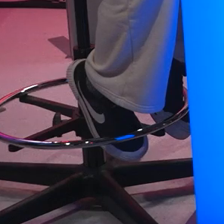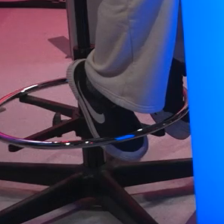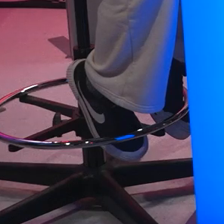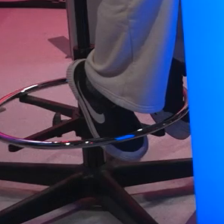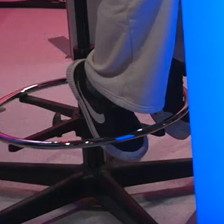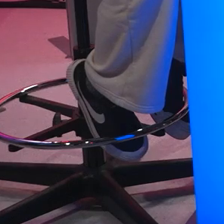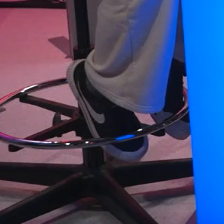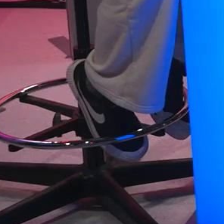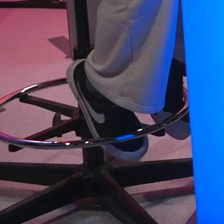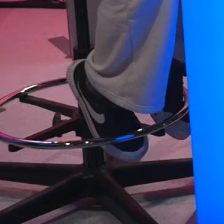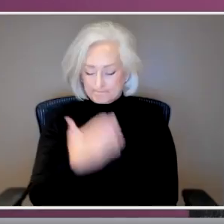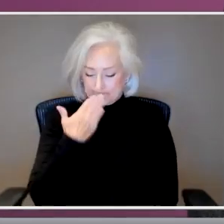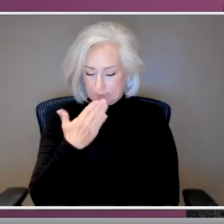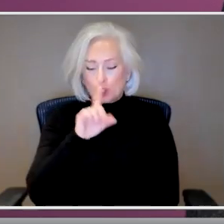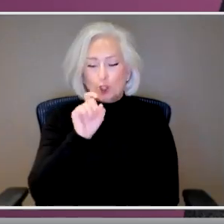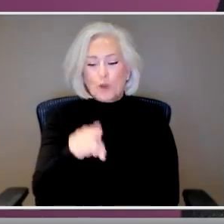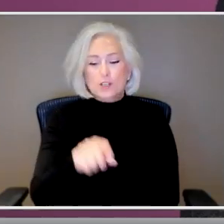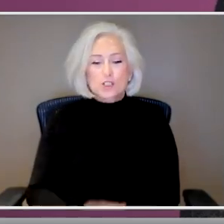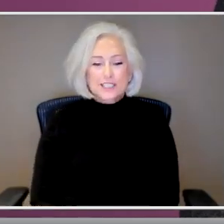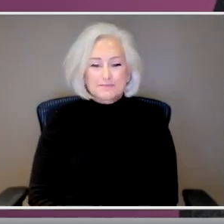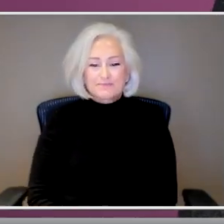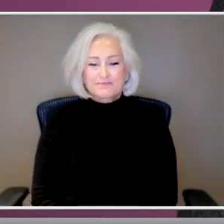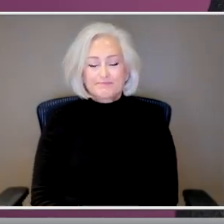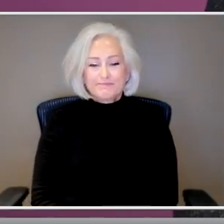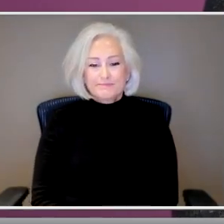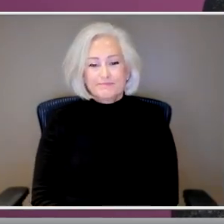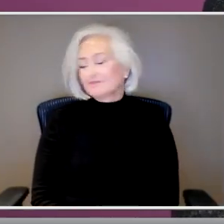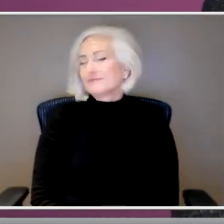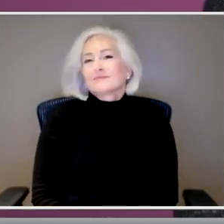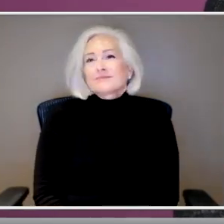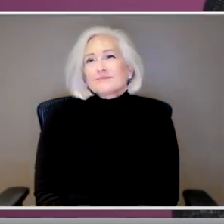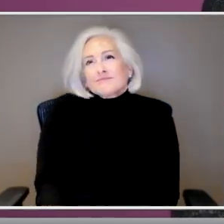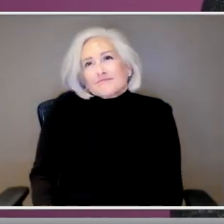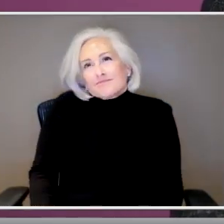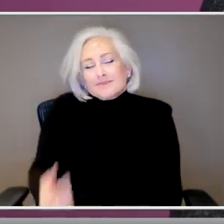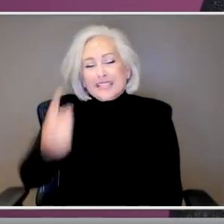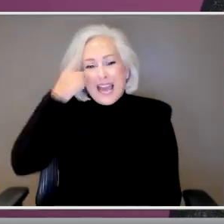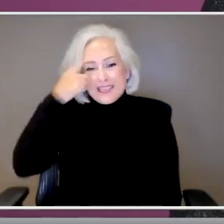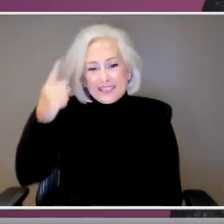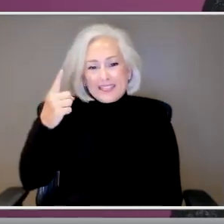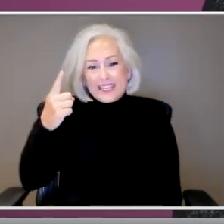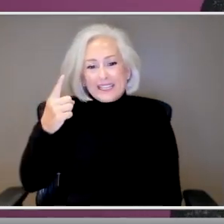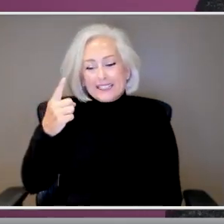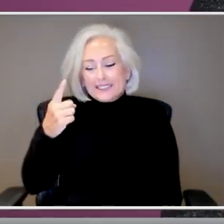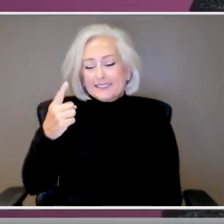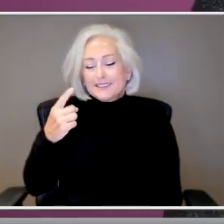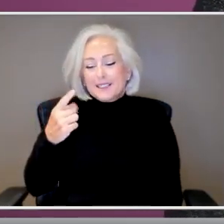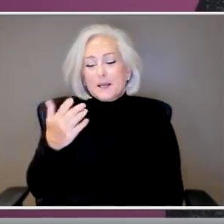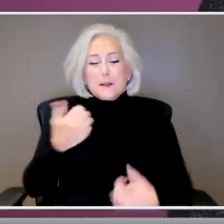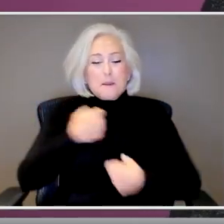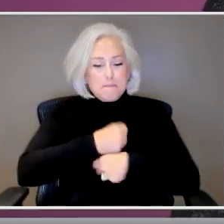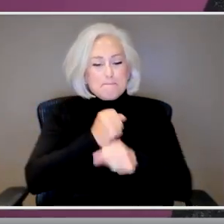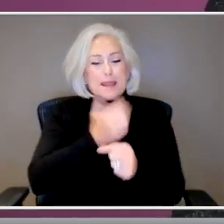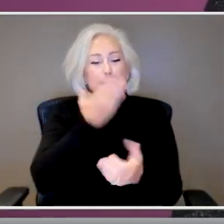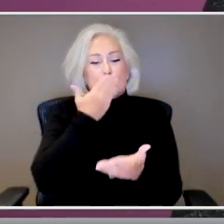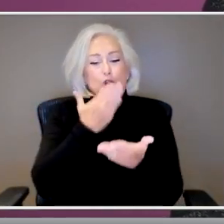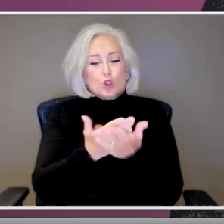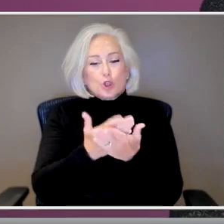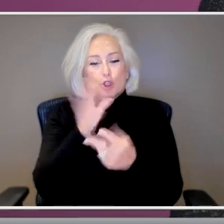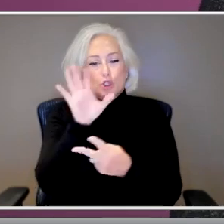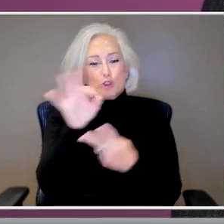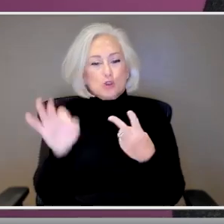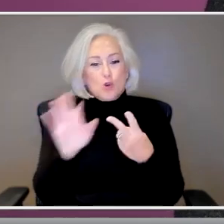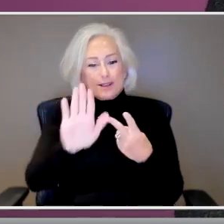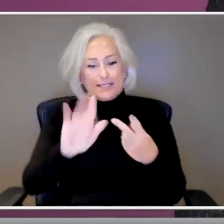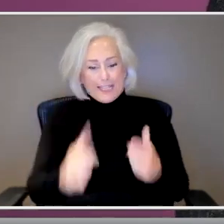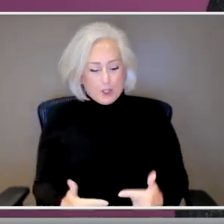Good question. I think I would just say, make good choices and good decisions in life and